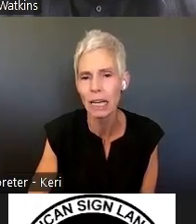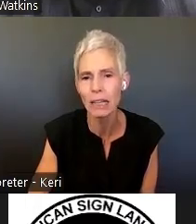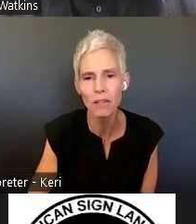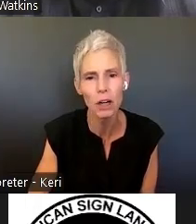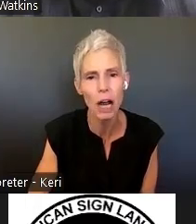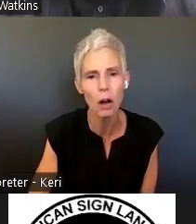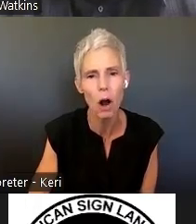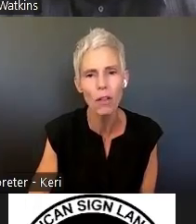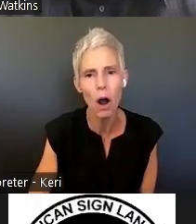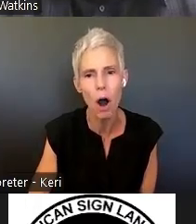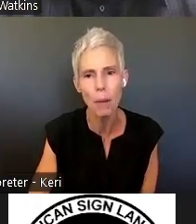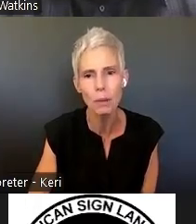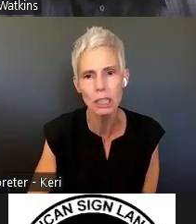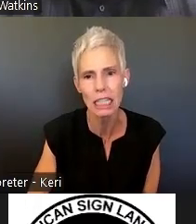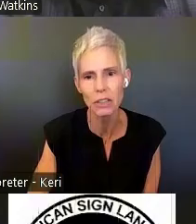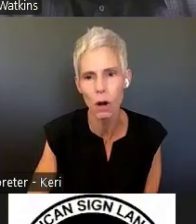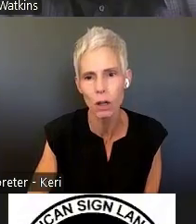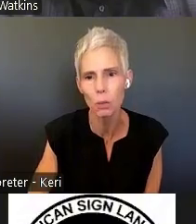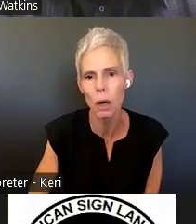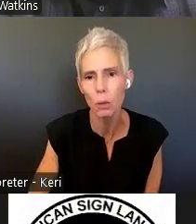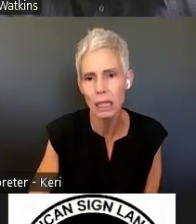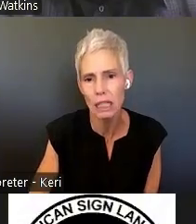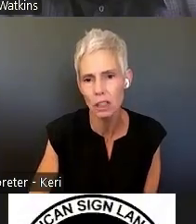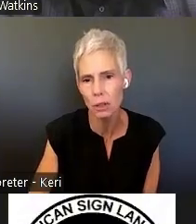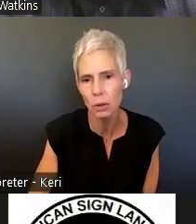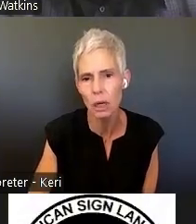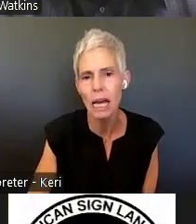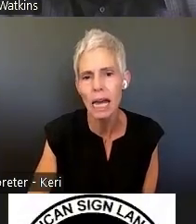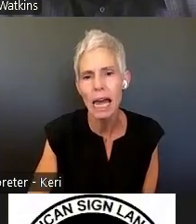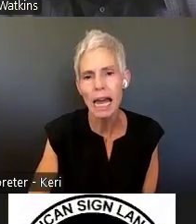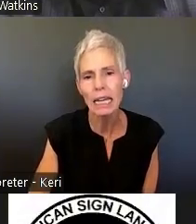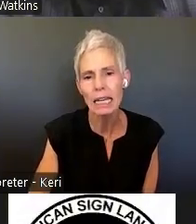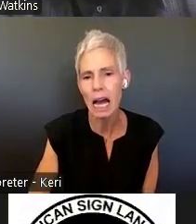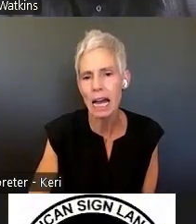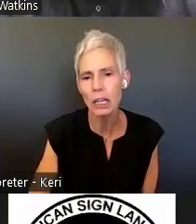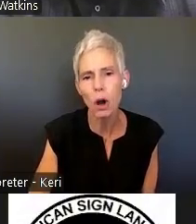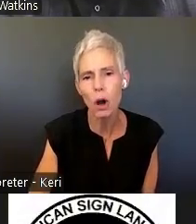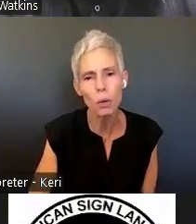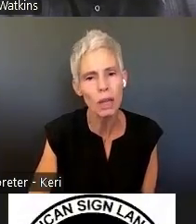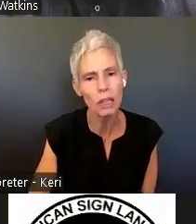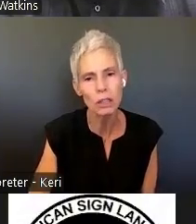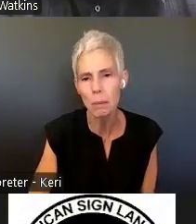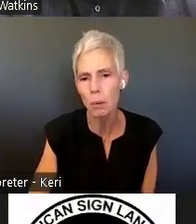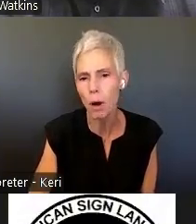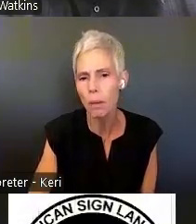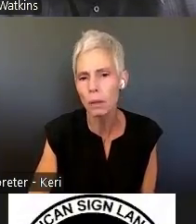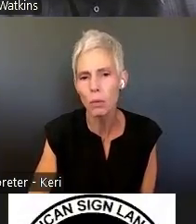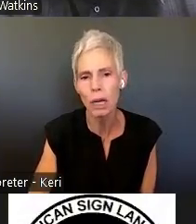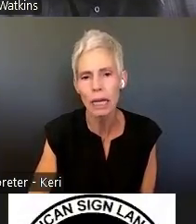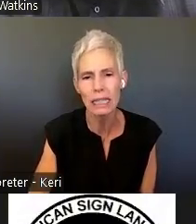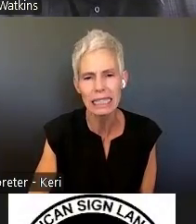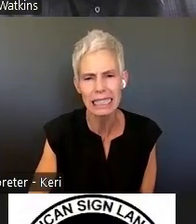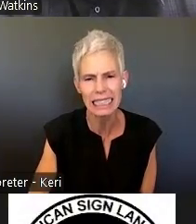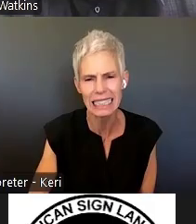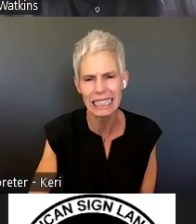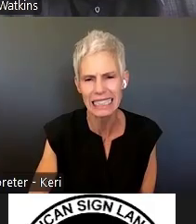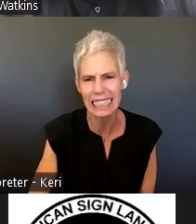oh, trying to figure out all the options as far as what we can do. And I know there's the problem